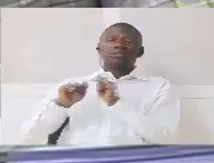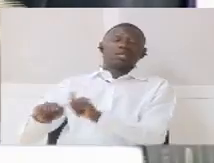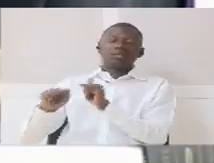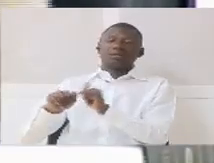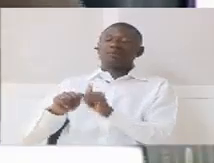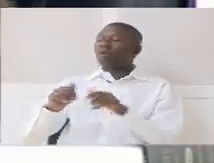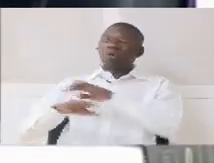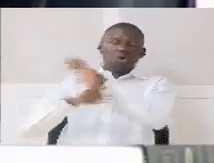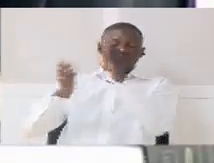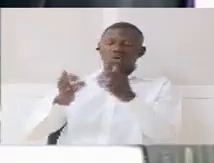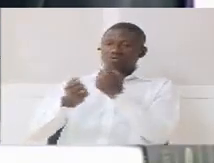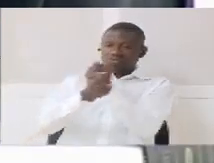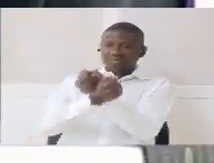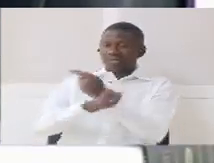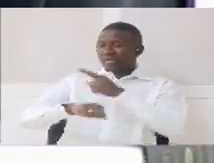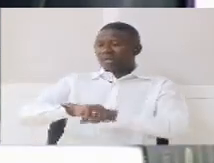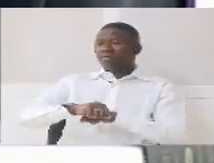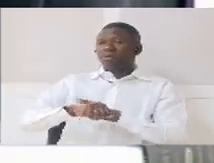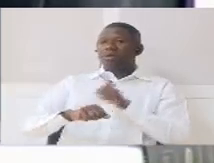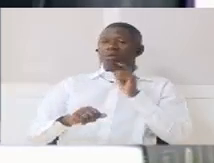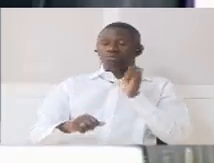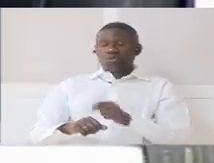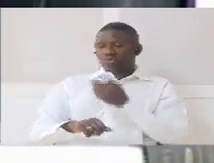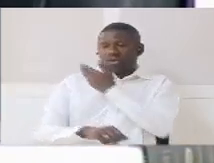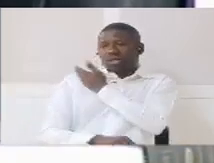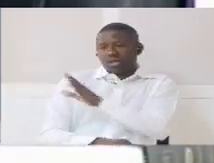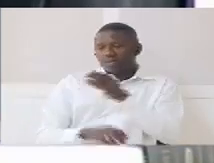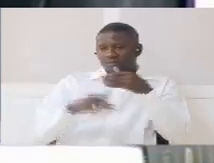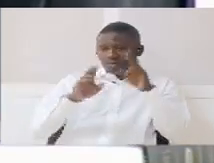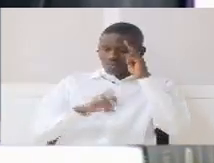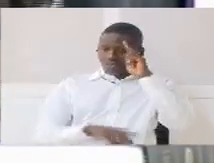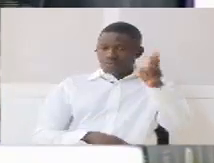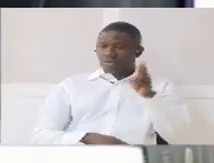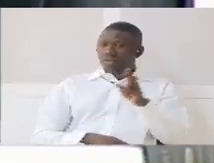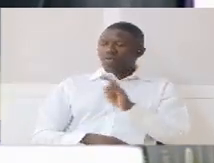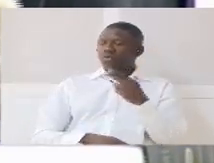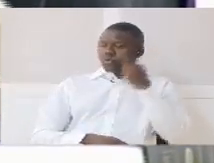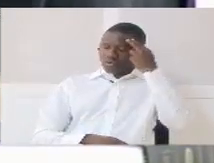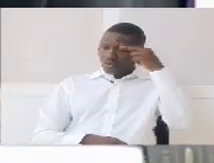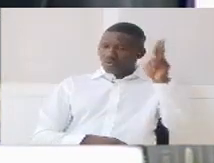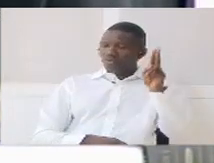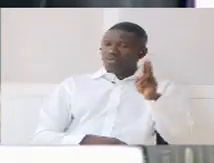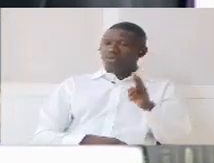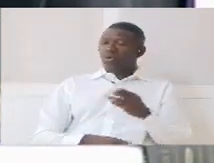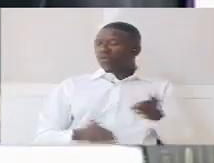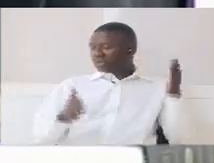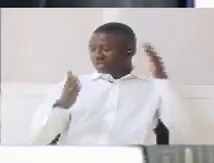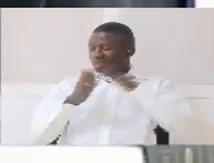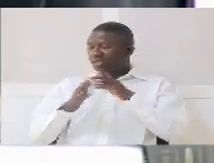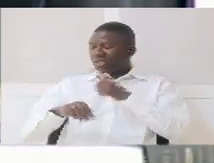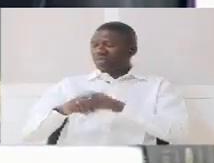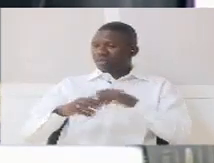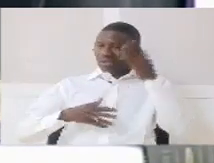his entire sentence. And he was supposed to be released. He didn't go out until he fell